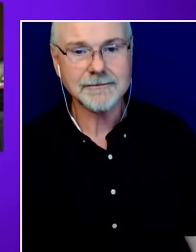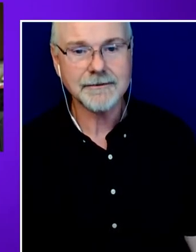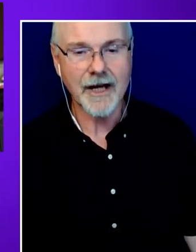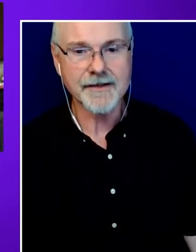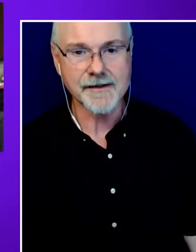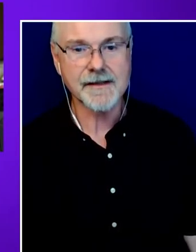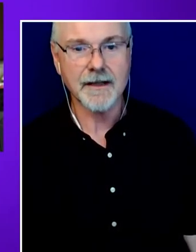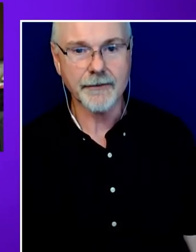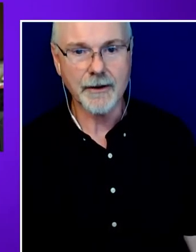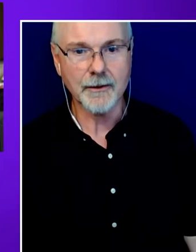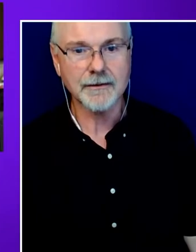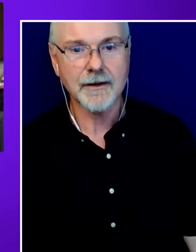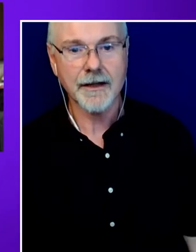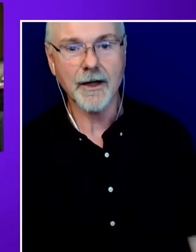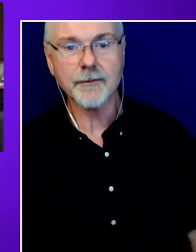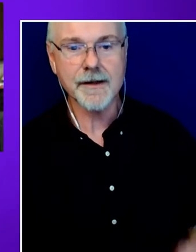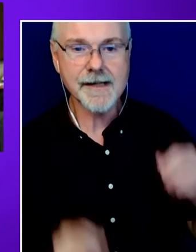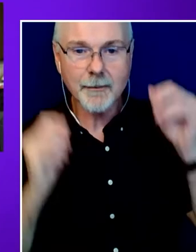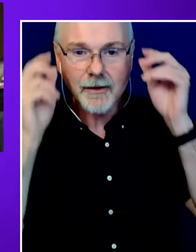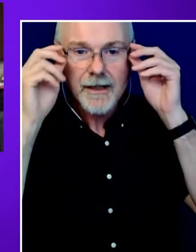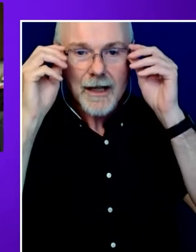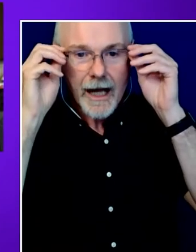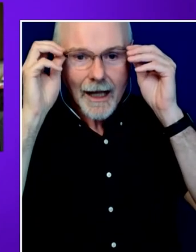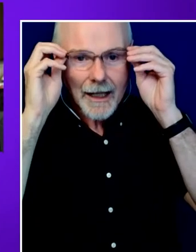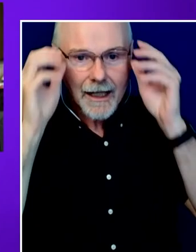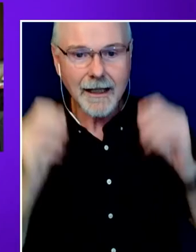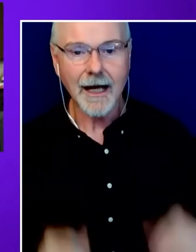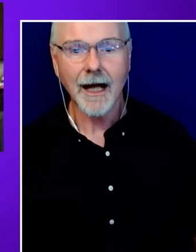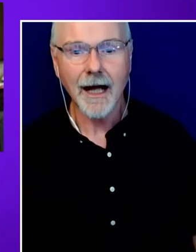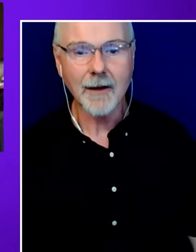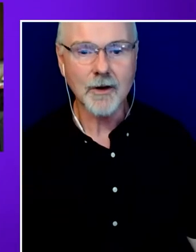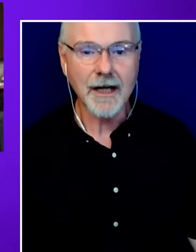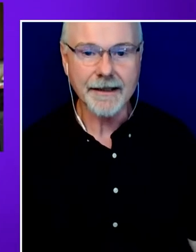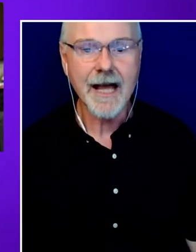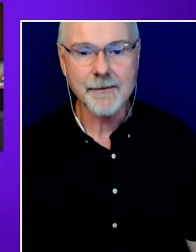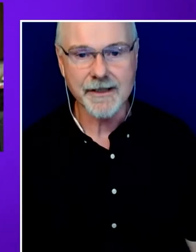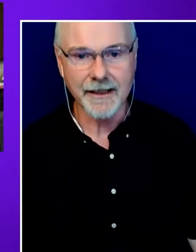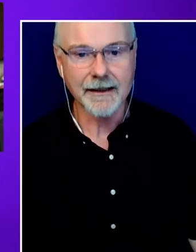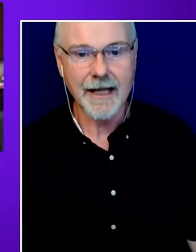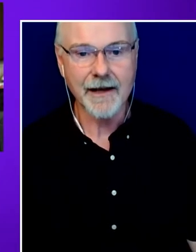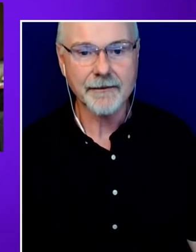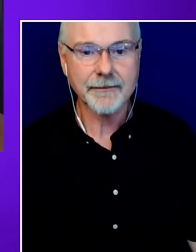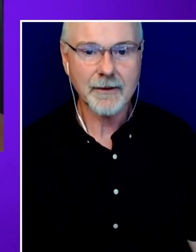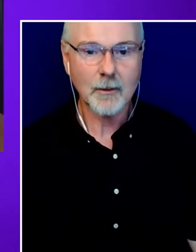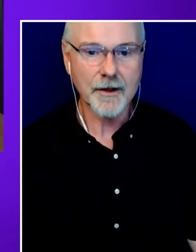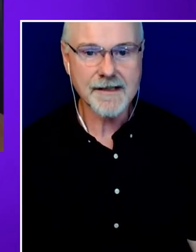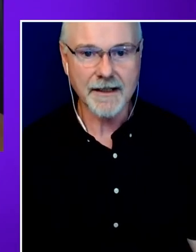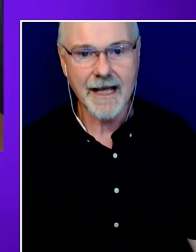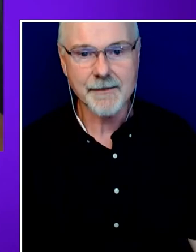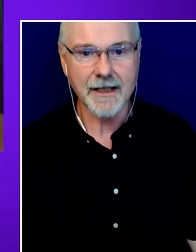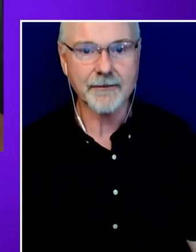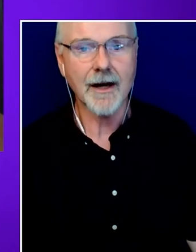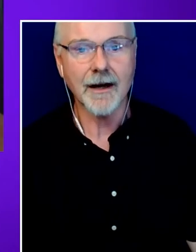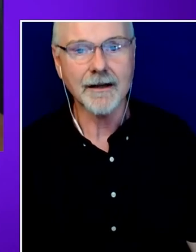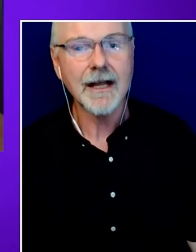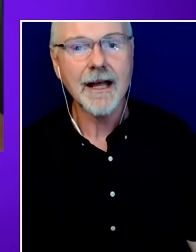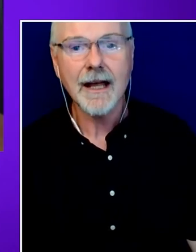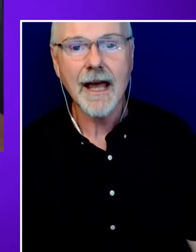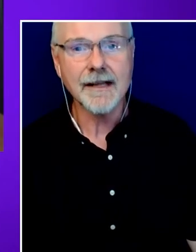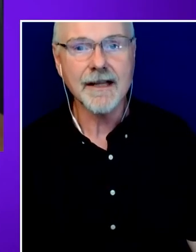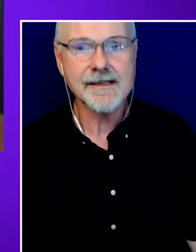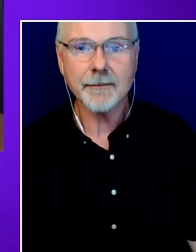all, not just a few. You know, for example, I work on captioning, and I've worked on captioning in